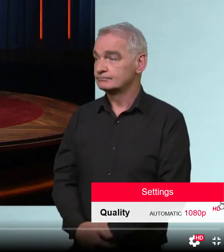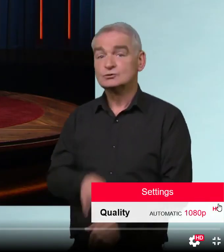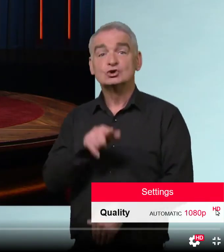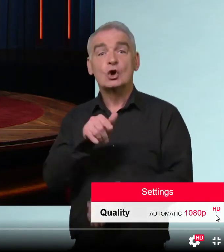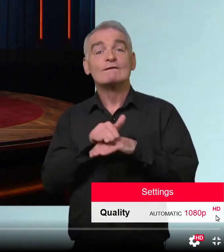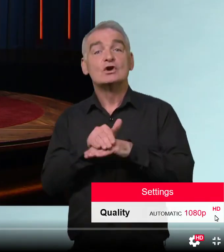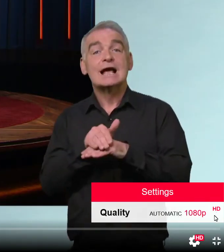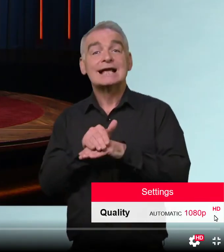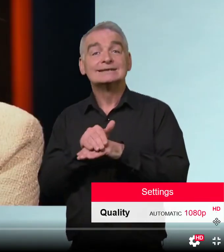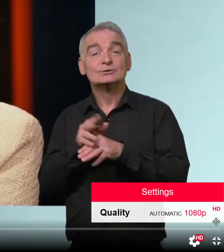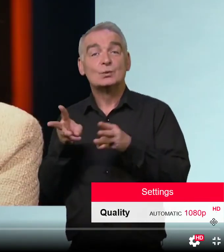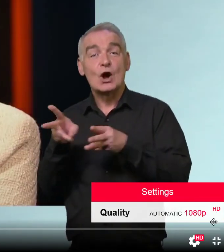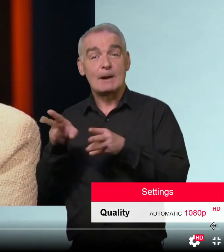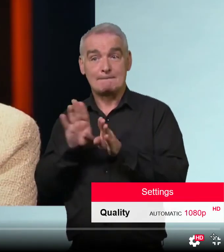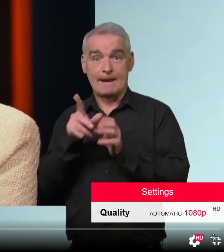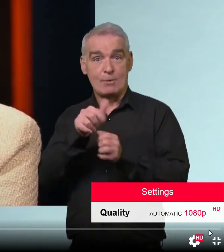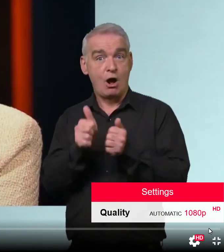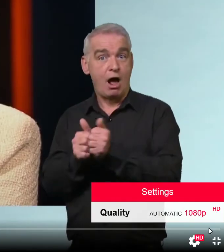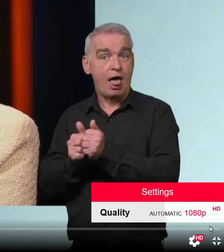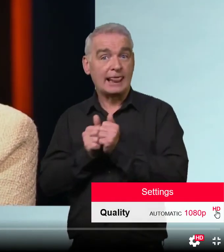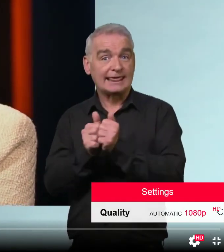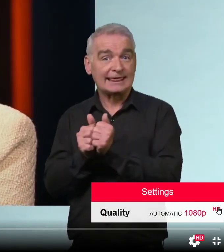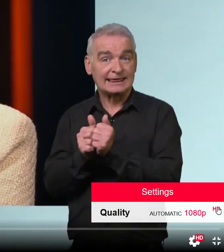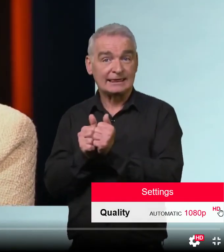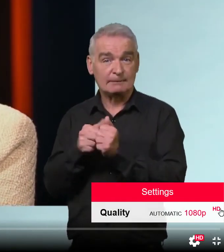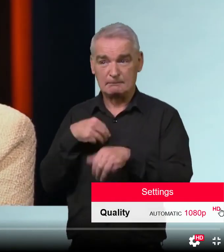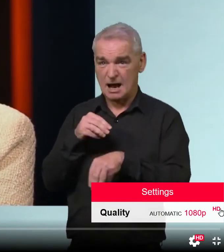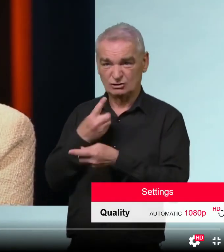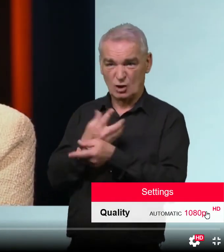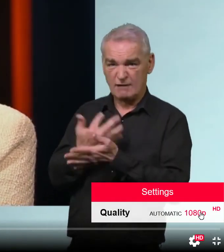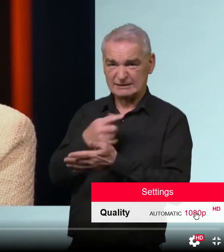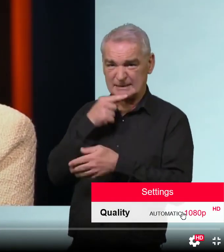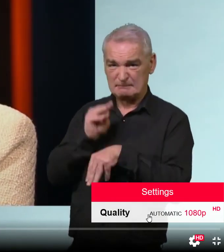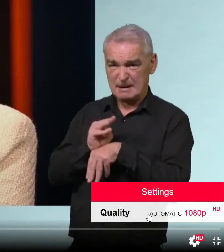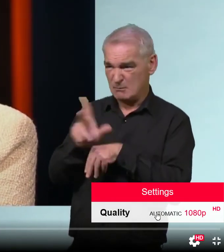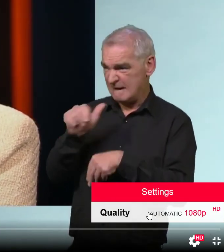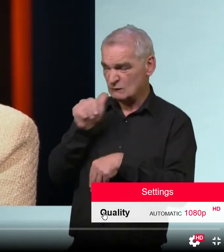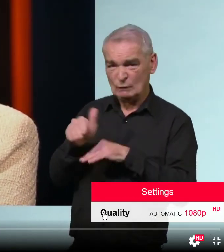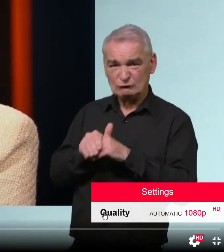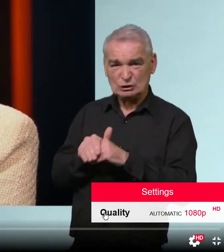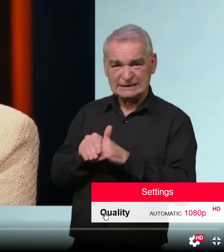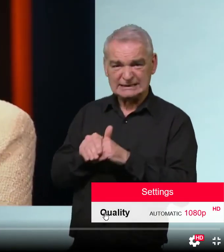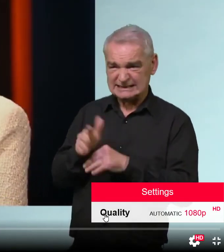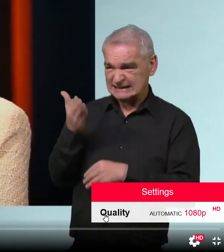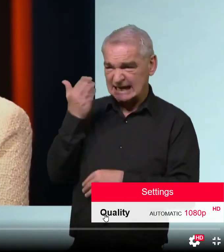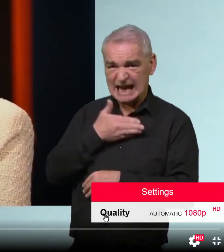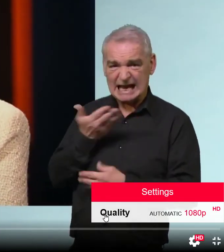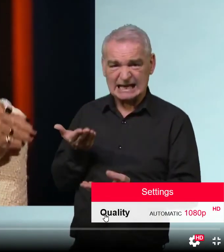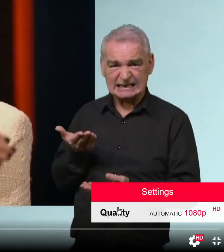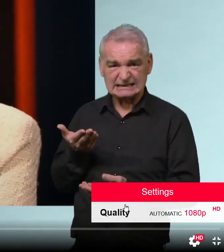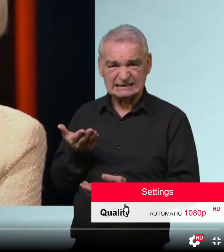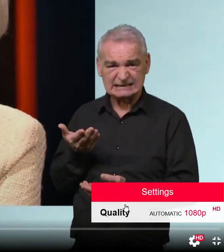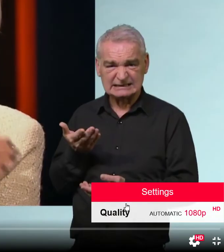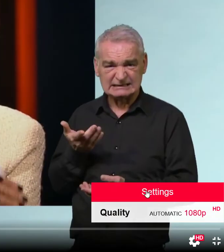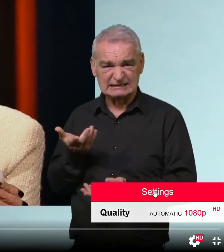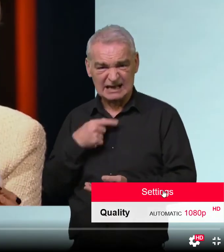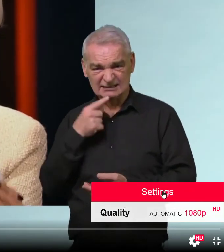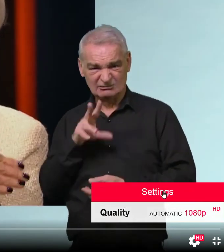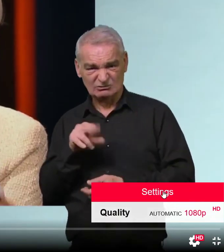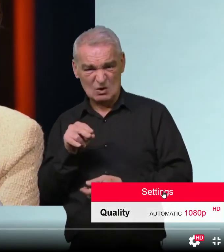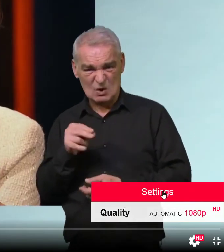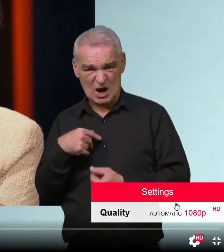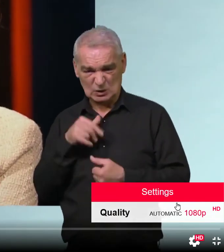your colleagues. And my daughter was saying to Mum, Mum, you've got no friends. It's really quite sad. And I go, no, it is a bit right now, but I don't